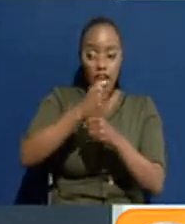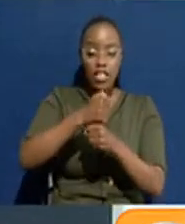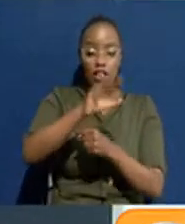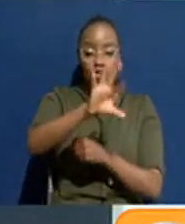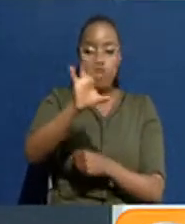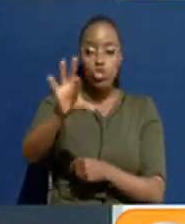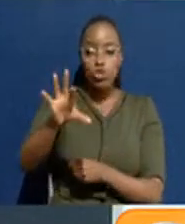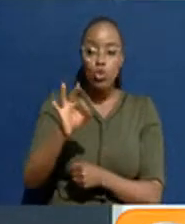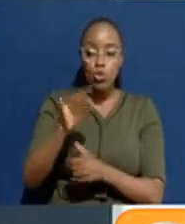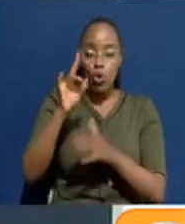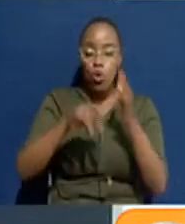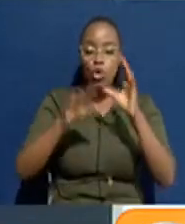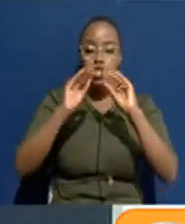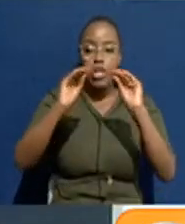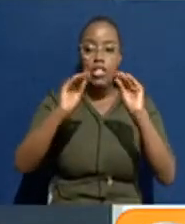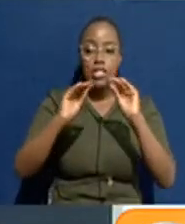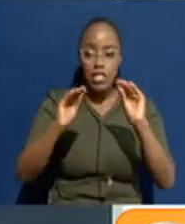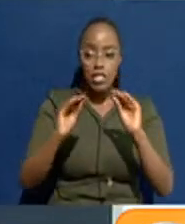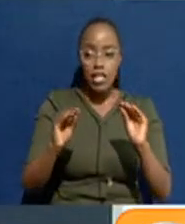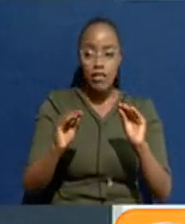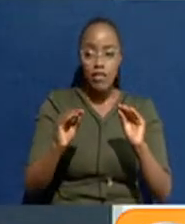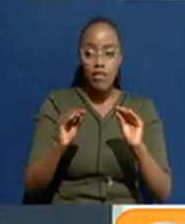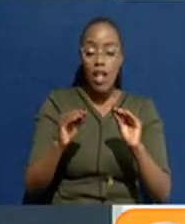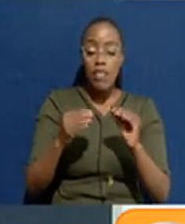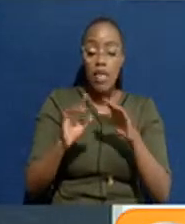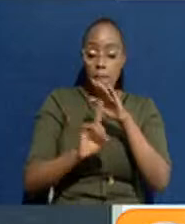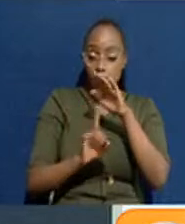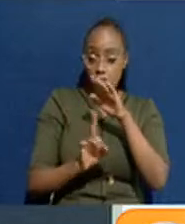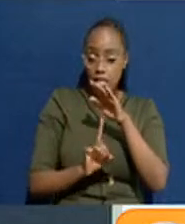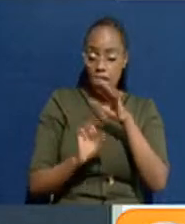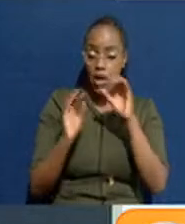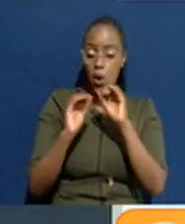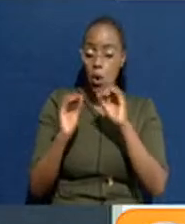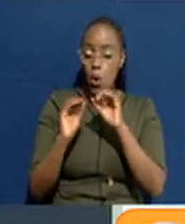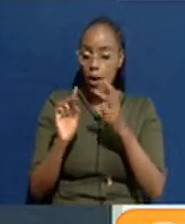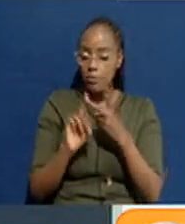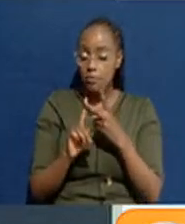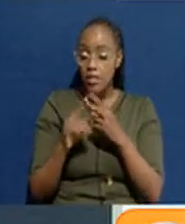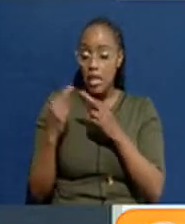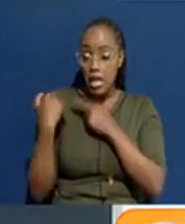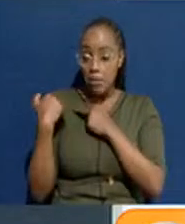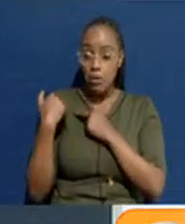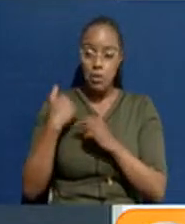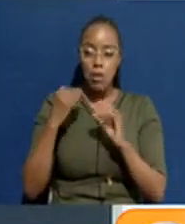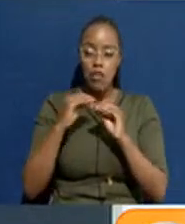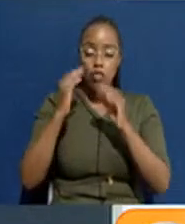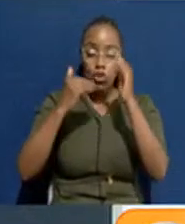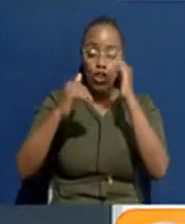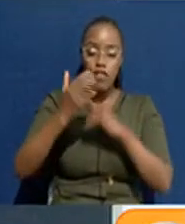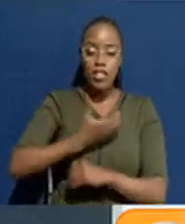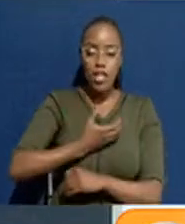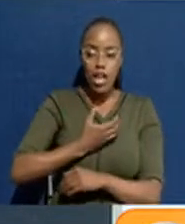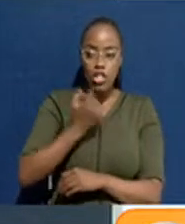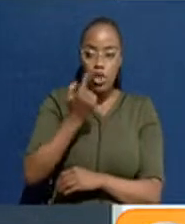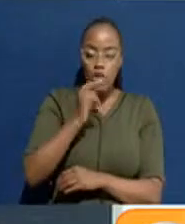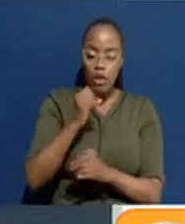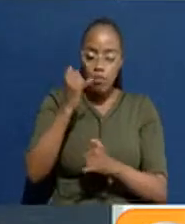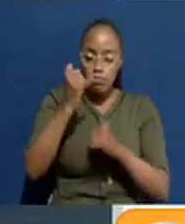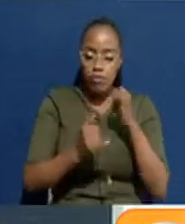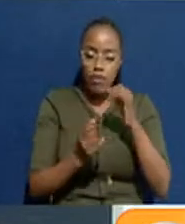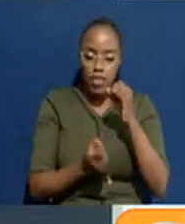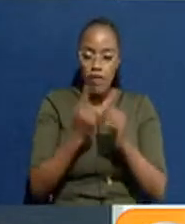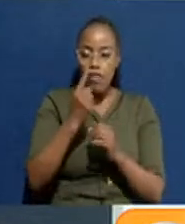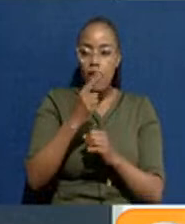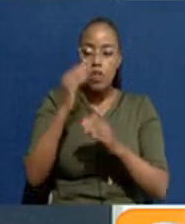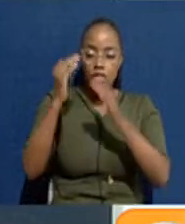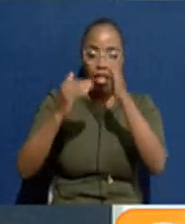choosing what to teach does not lie with the ministry, does not lie with the university council. It only comes up at the end. It lies